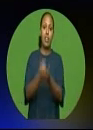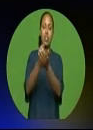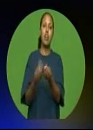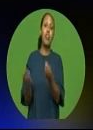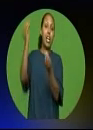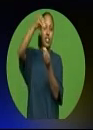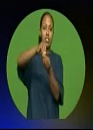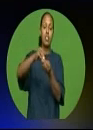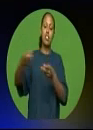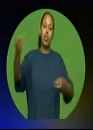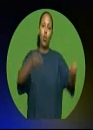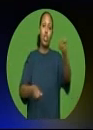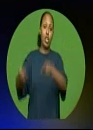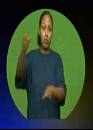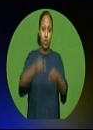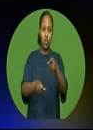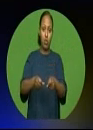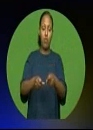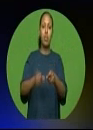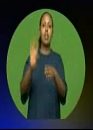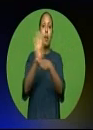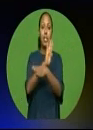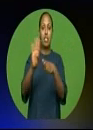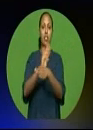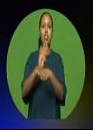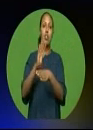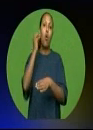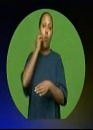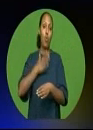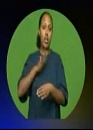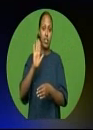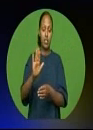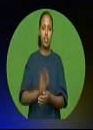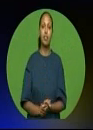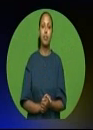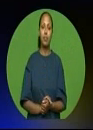raised through the contribution of the business owners.